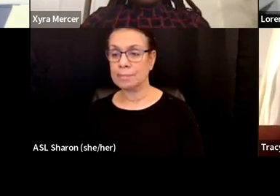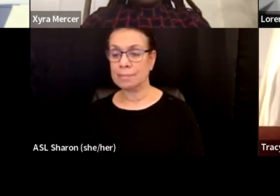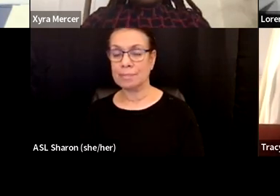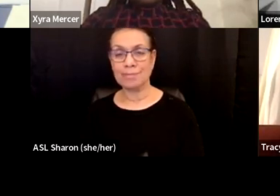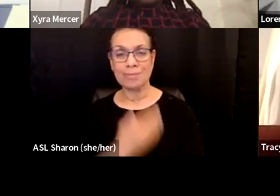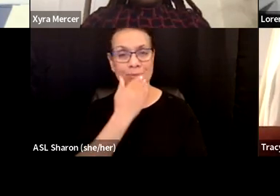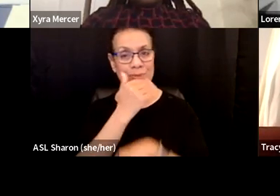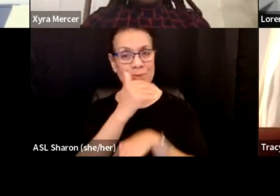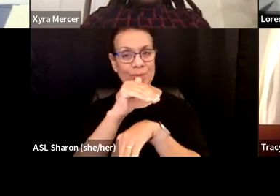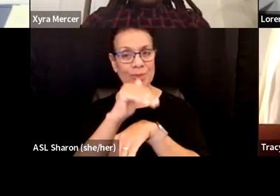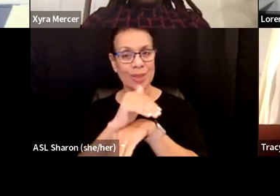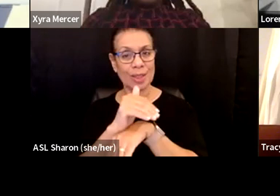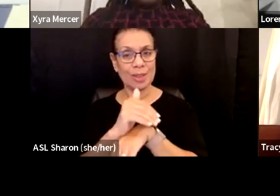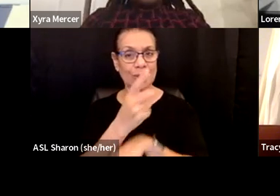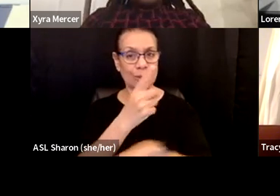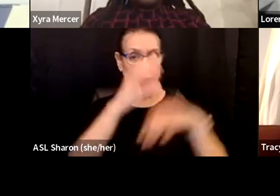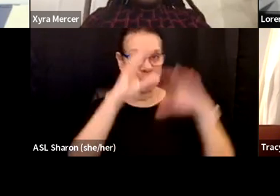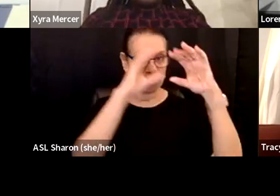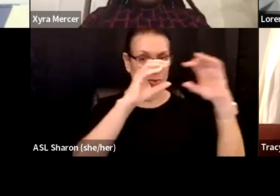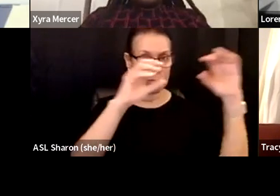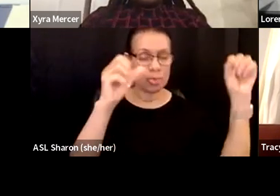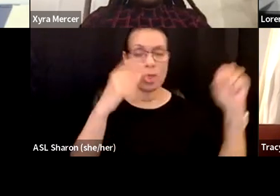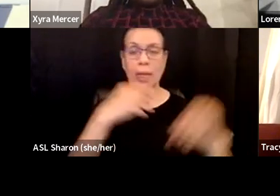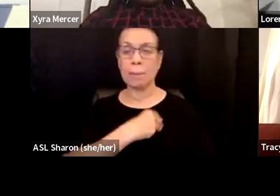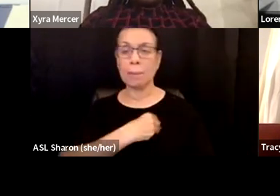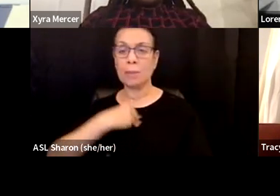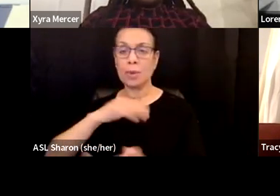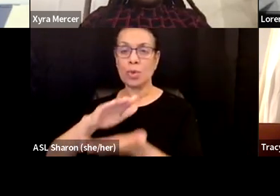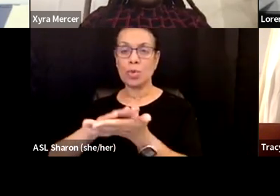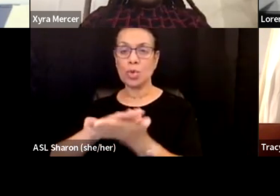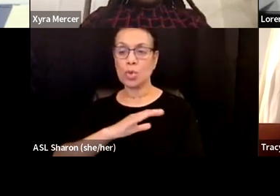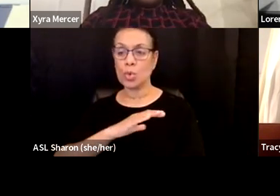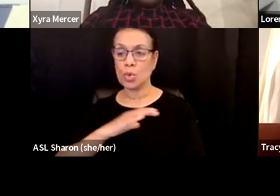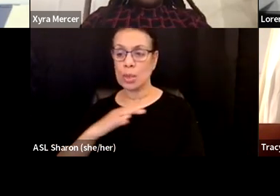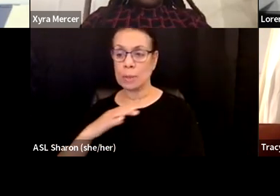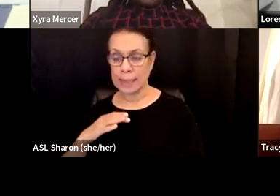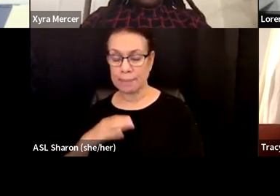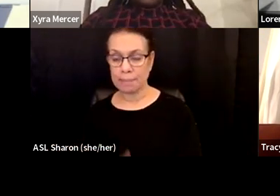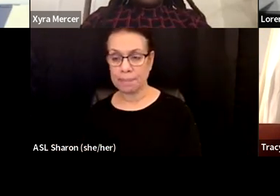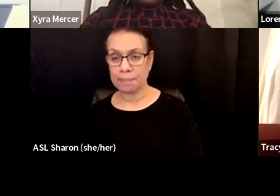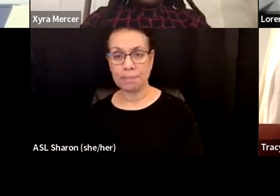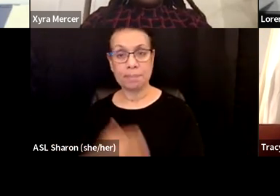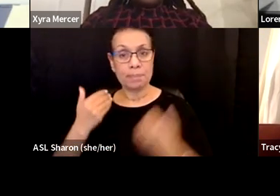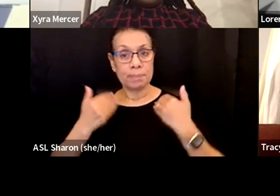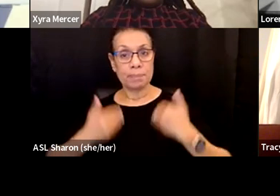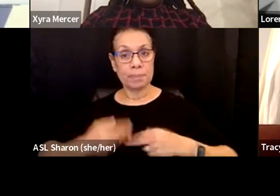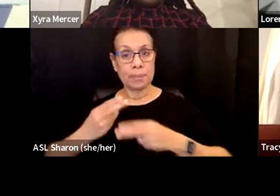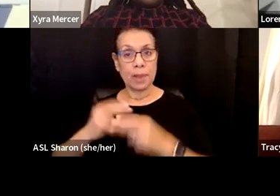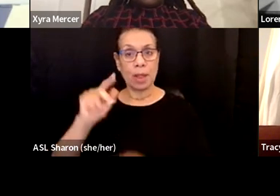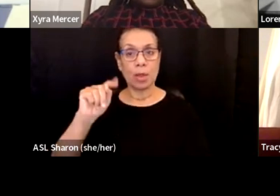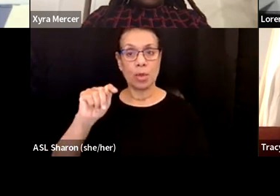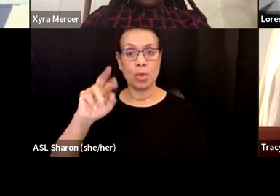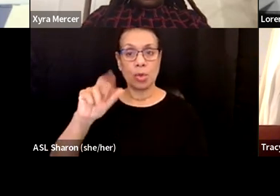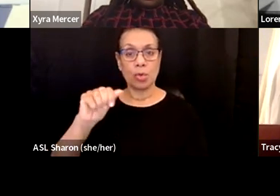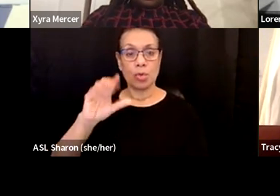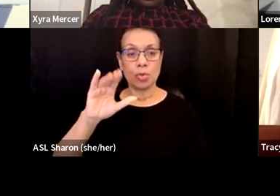good evening dr cassellius and members of the boston school committee my name is tracy curtin and